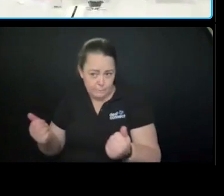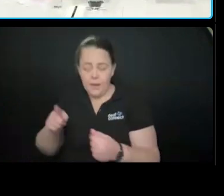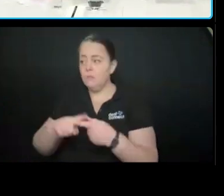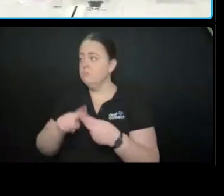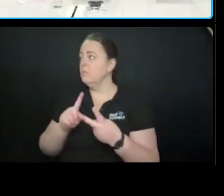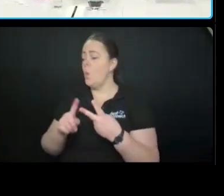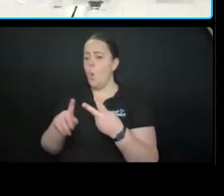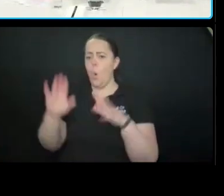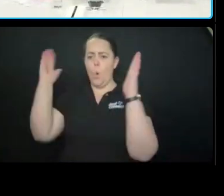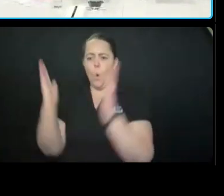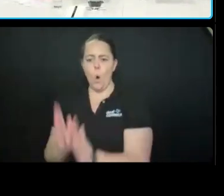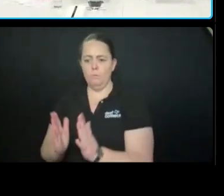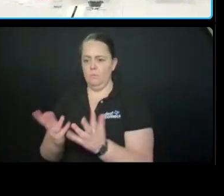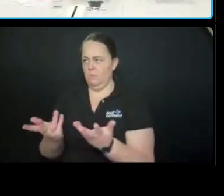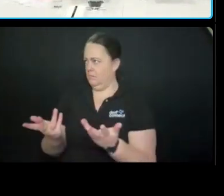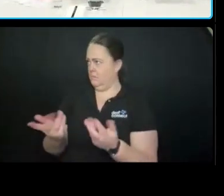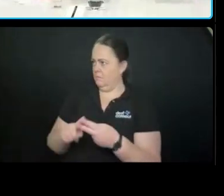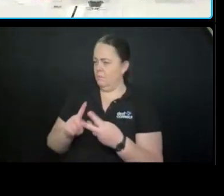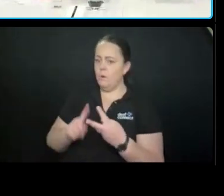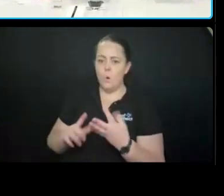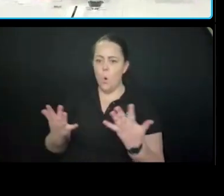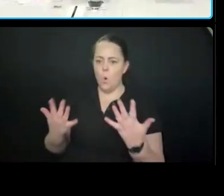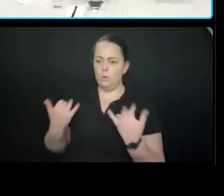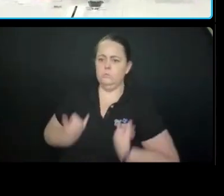a provider's general performance.